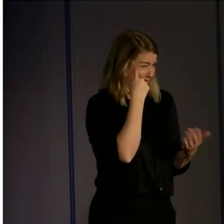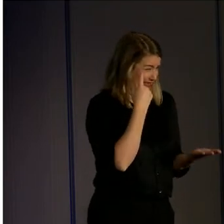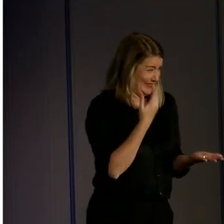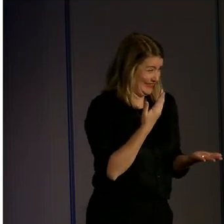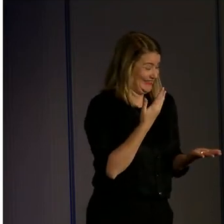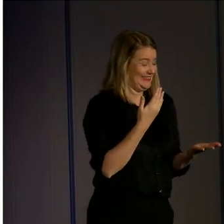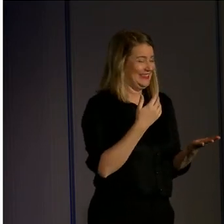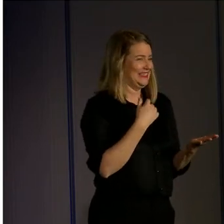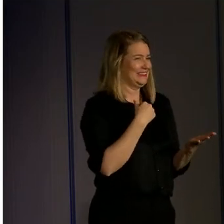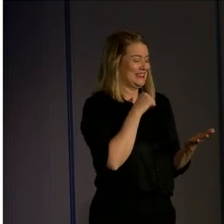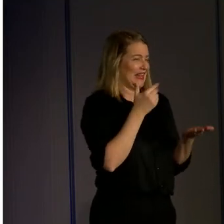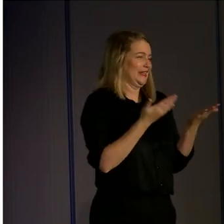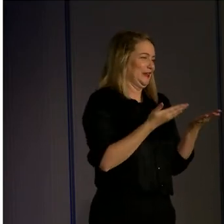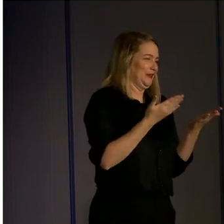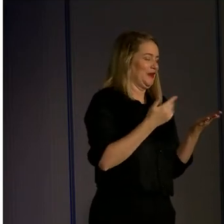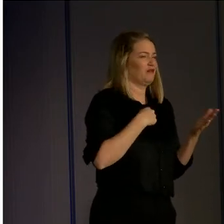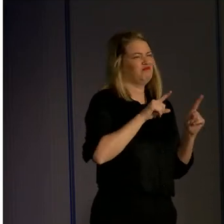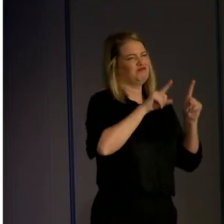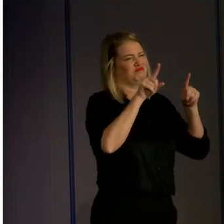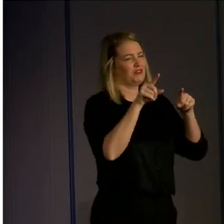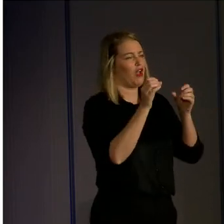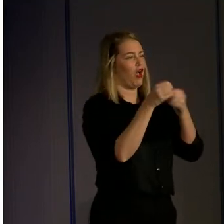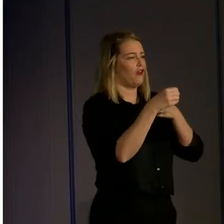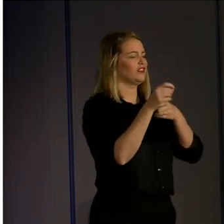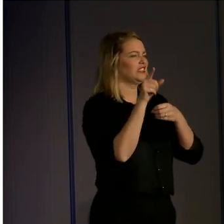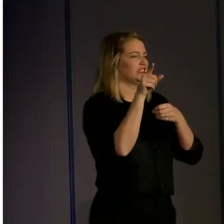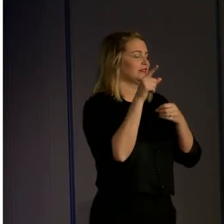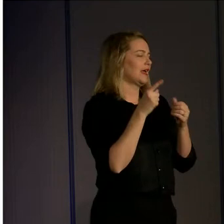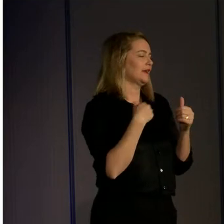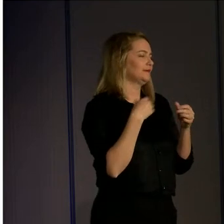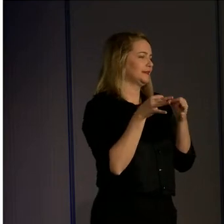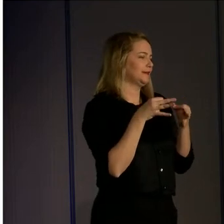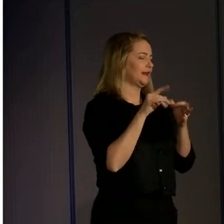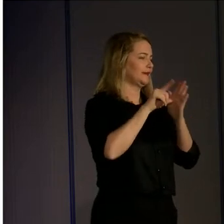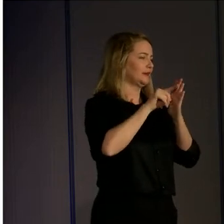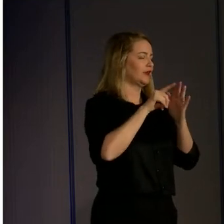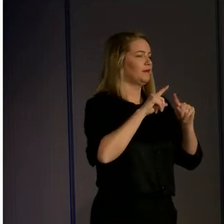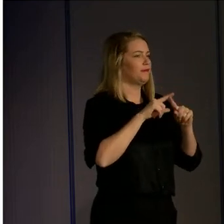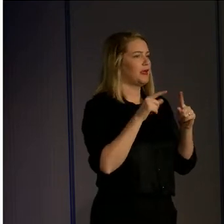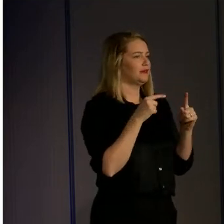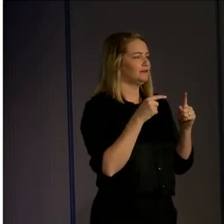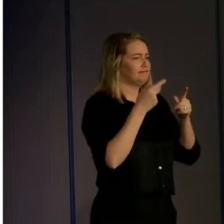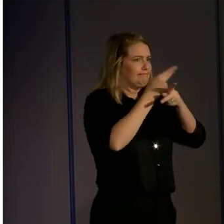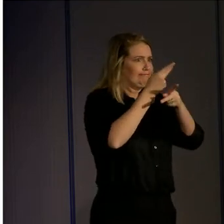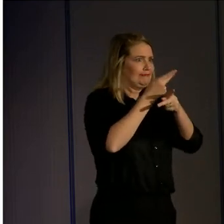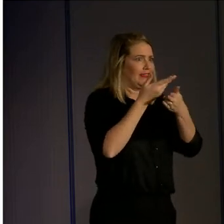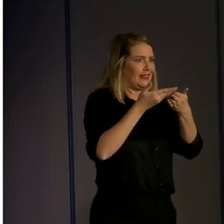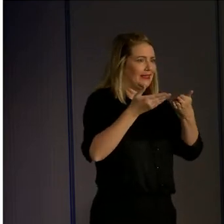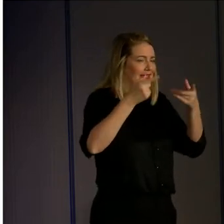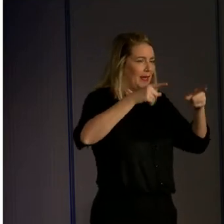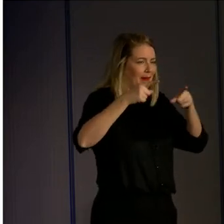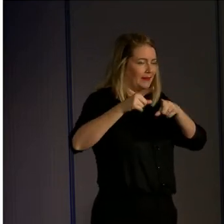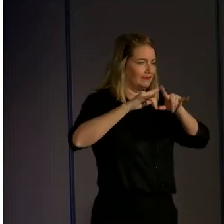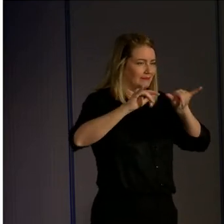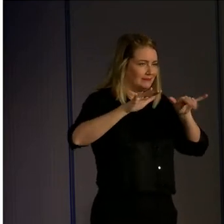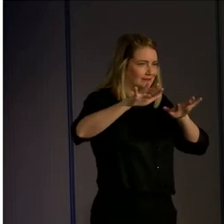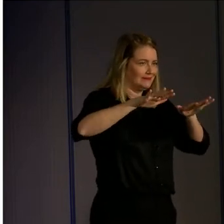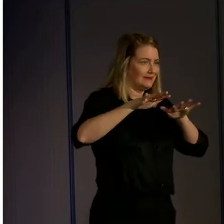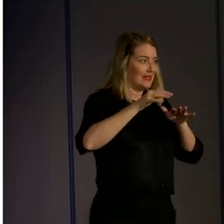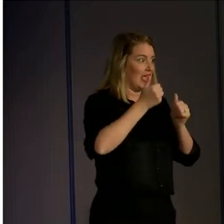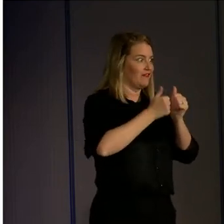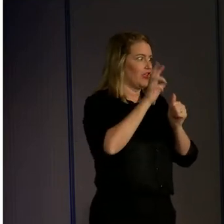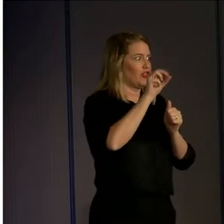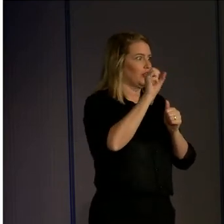for the first one. I was up in the office, I'll explain later, taking care of things that were happening at the moment every